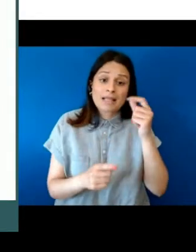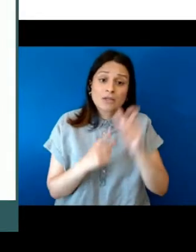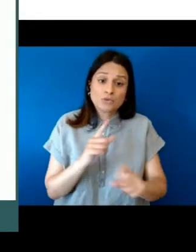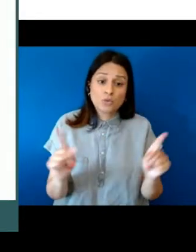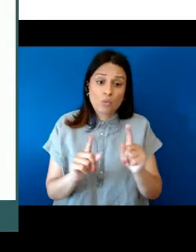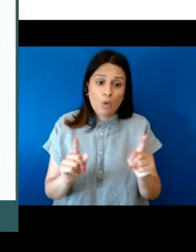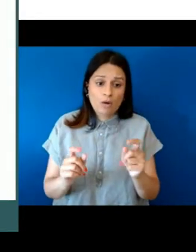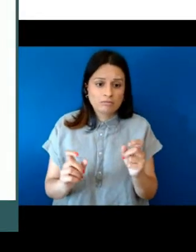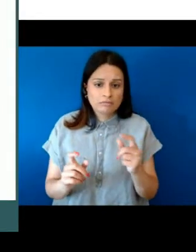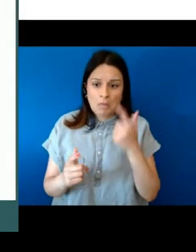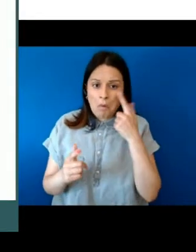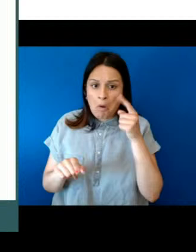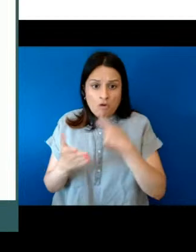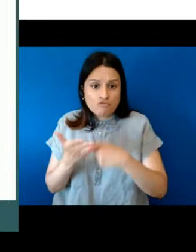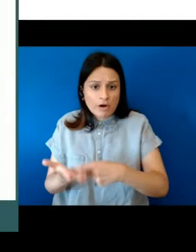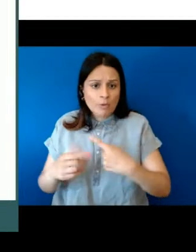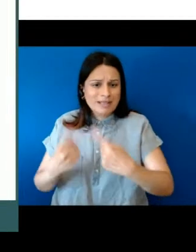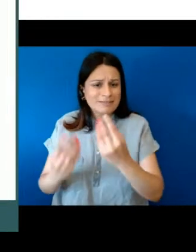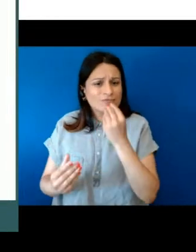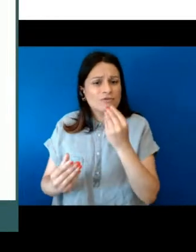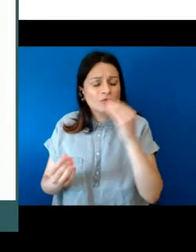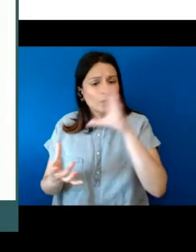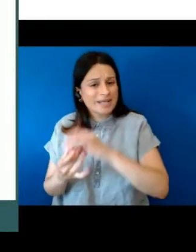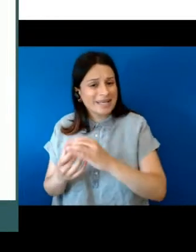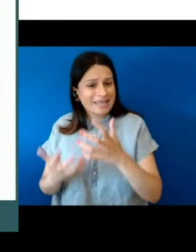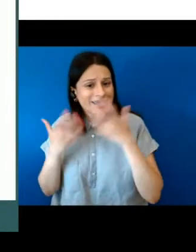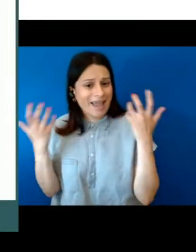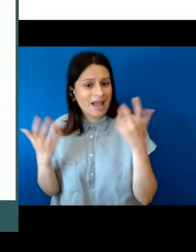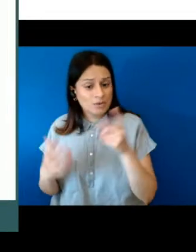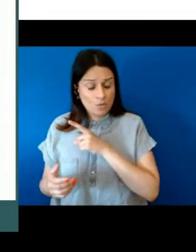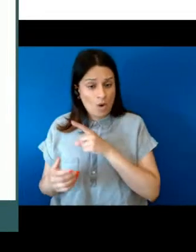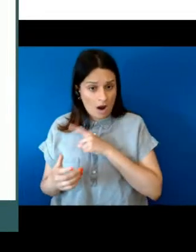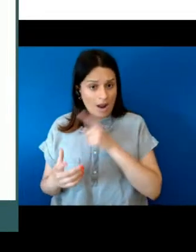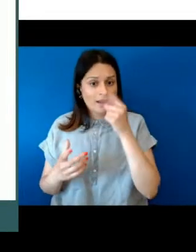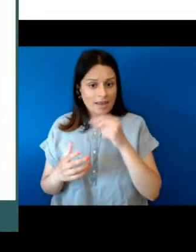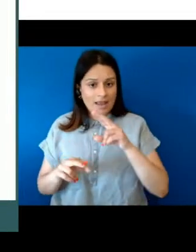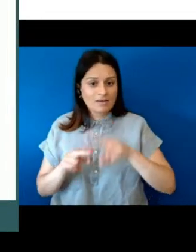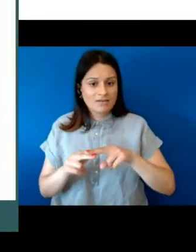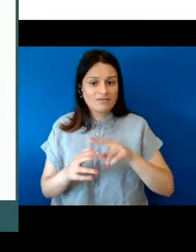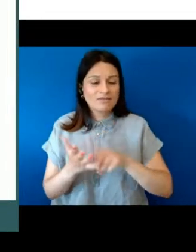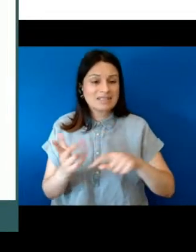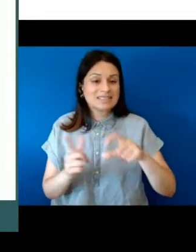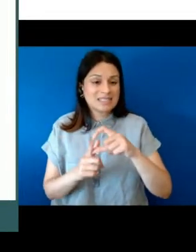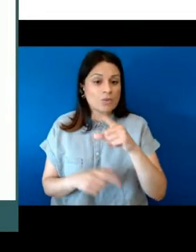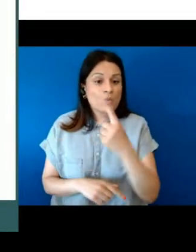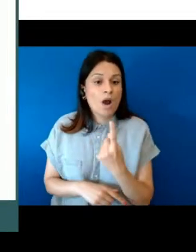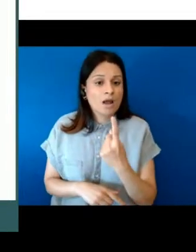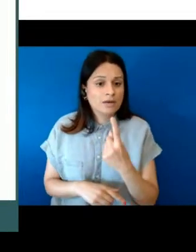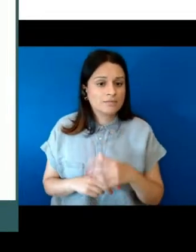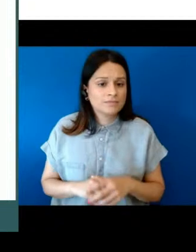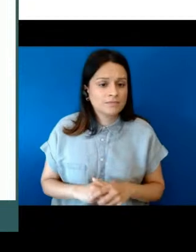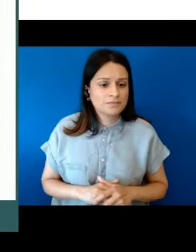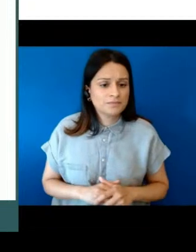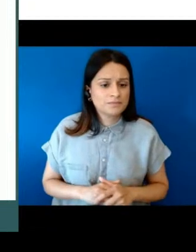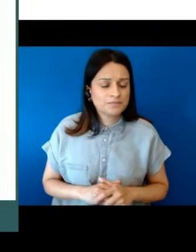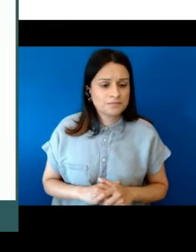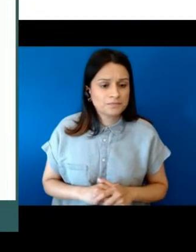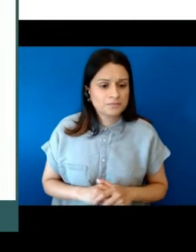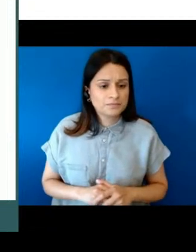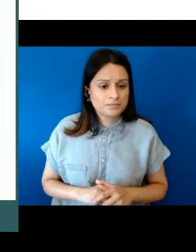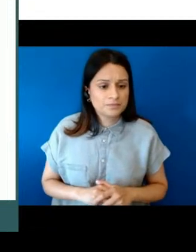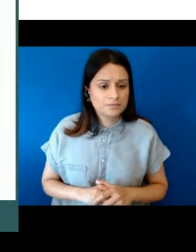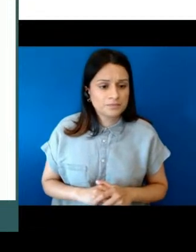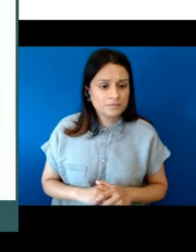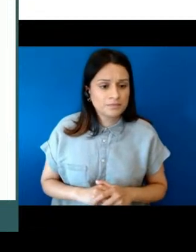actively try and reduce the FeLD1. And what the studies have shown is